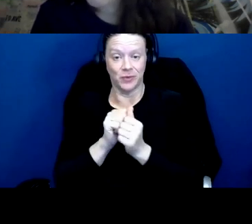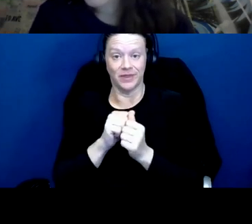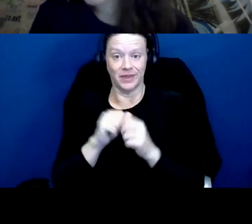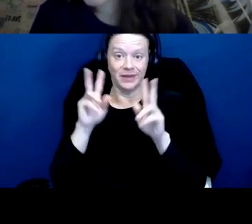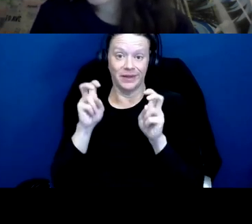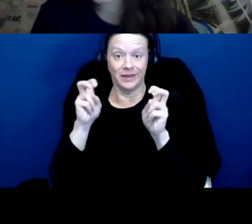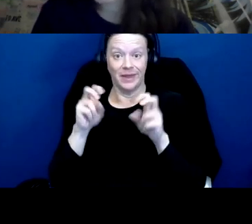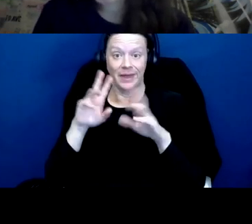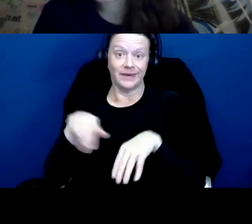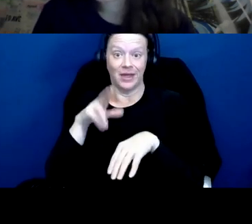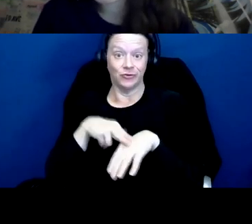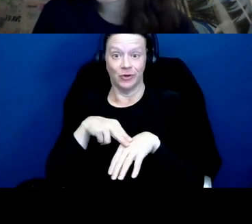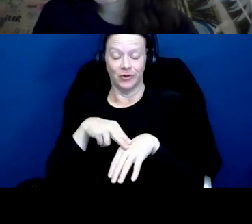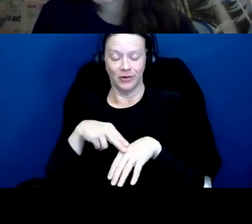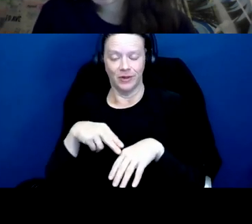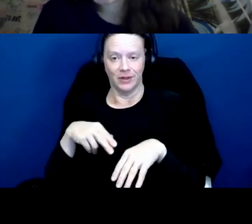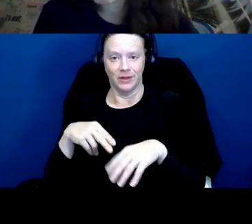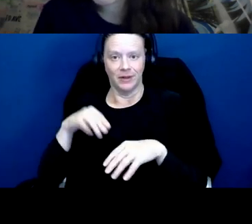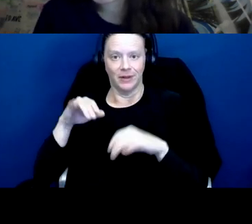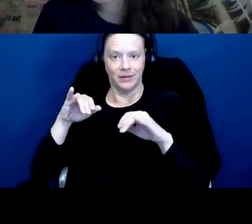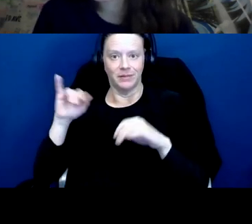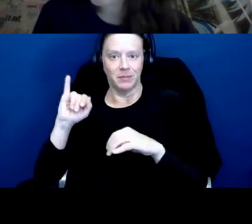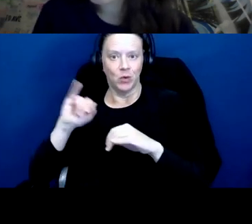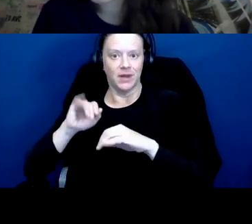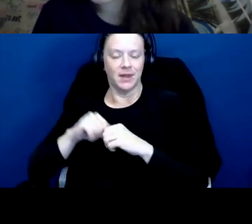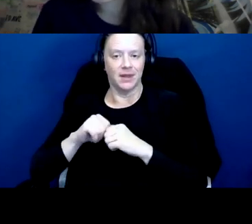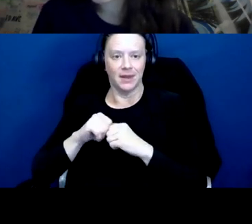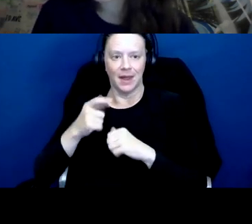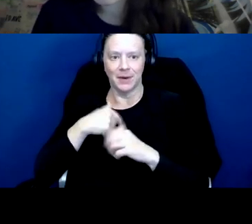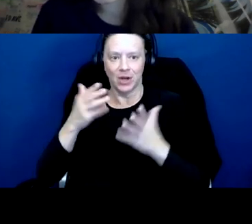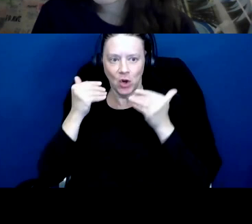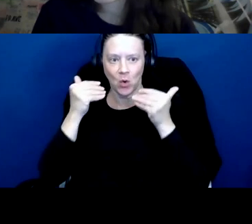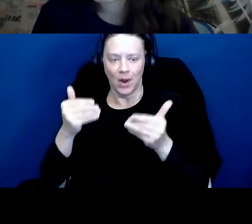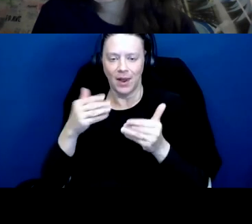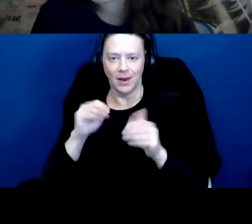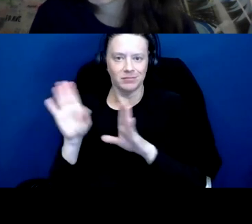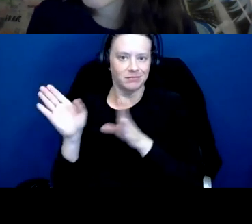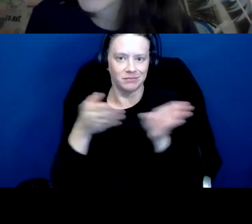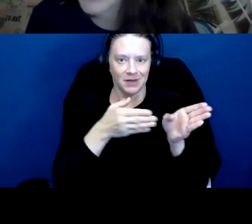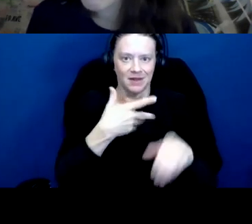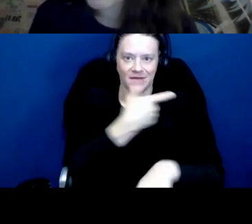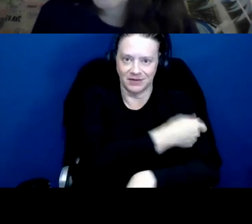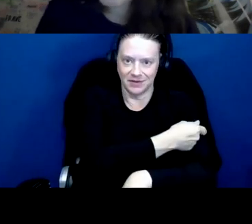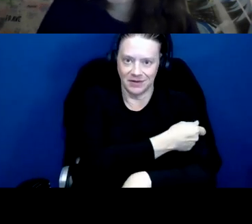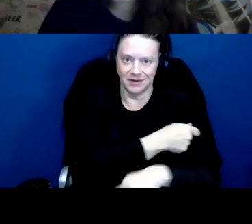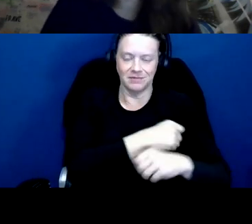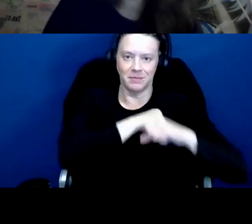go for the much safer vaccine-induced immunity that is more effective and more predictable and more